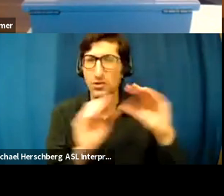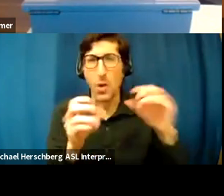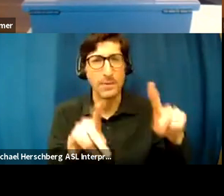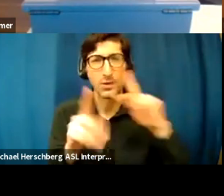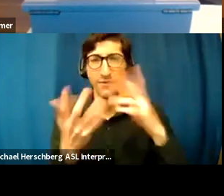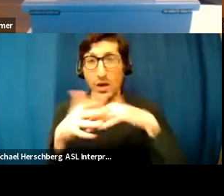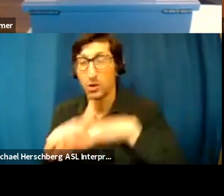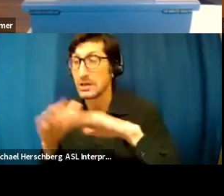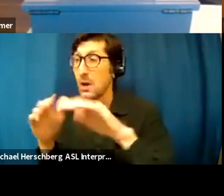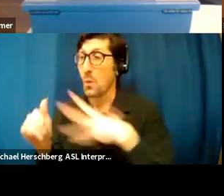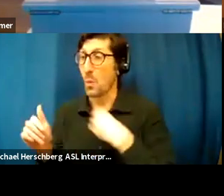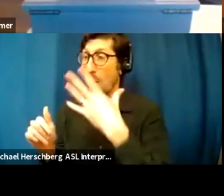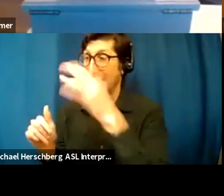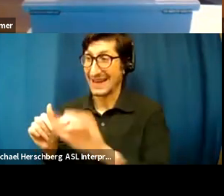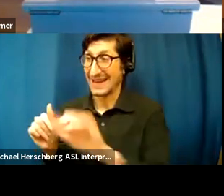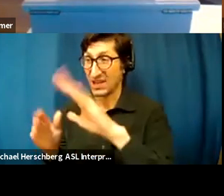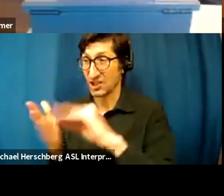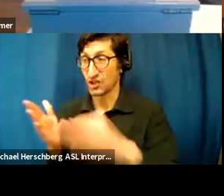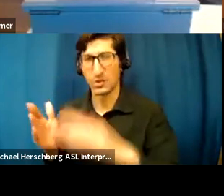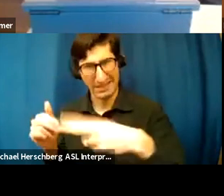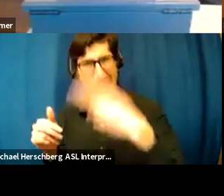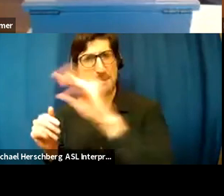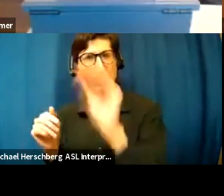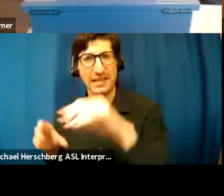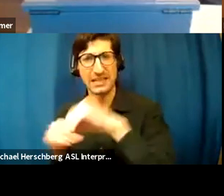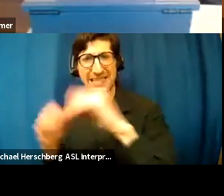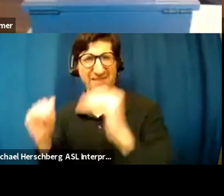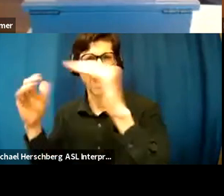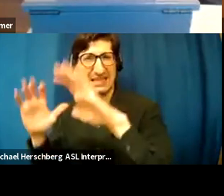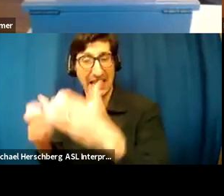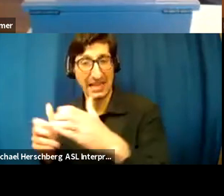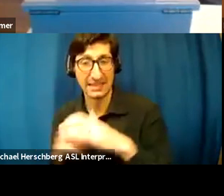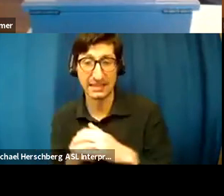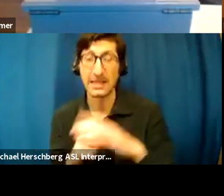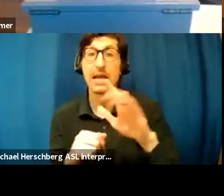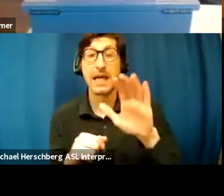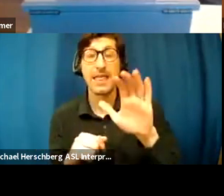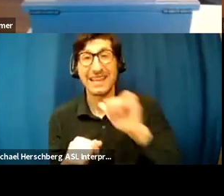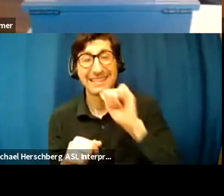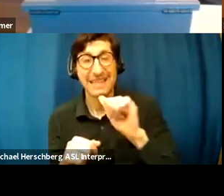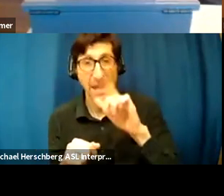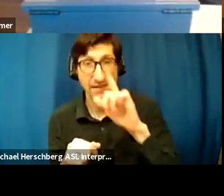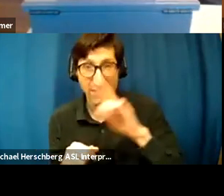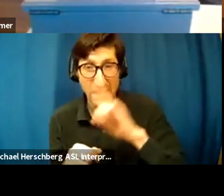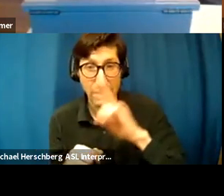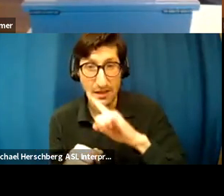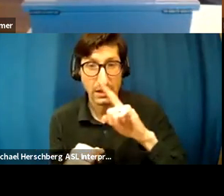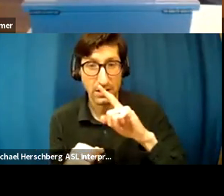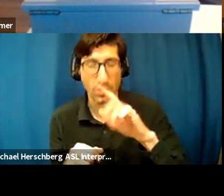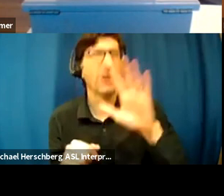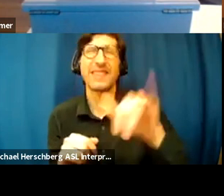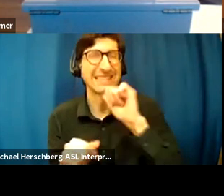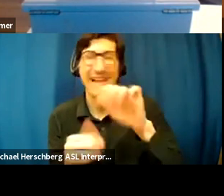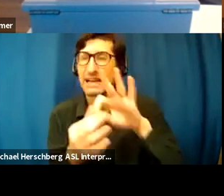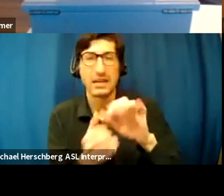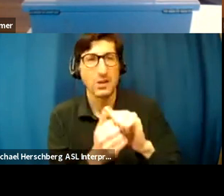students overrepresented in advanced work classes and exam schools. This is not because of the fallacy that Black students aren't as